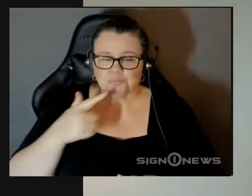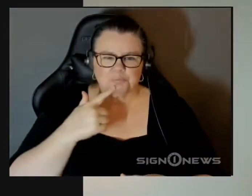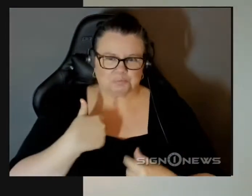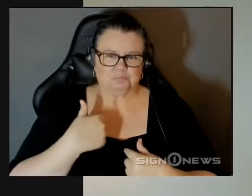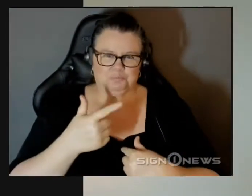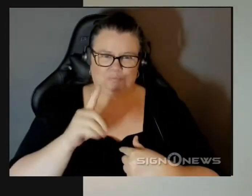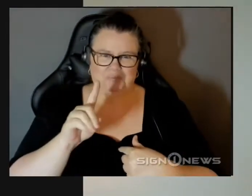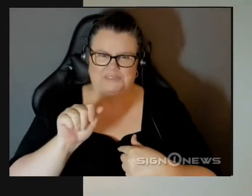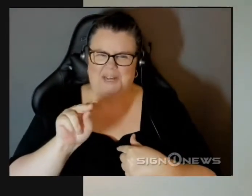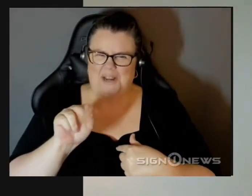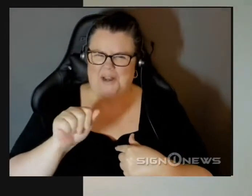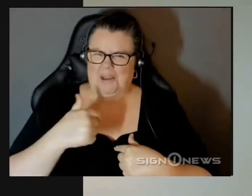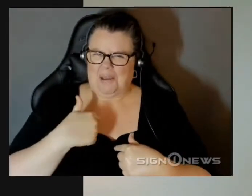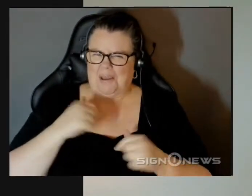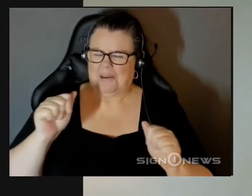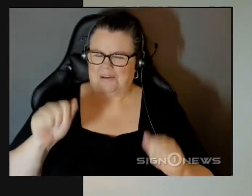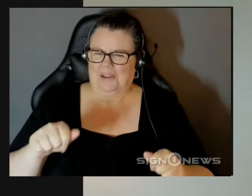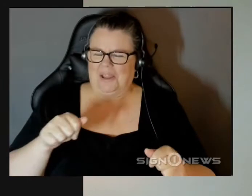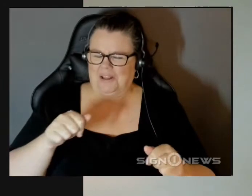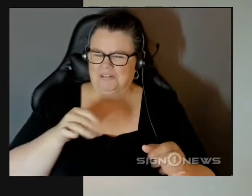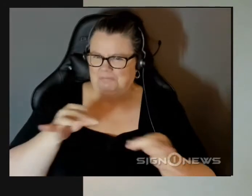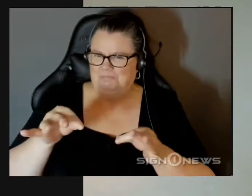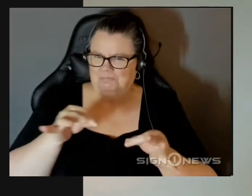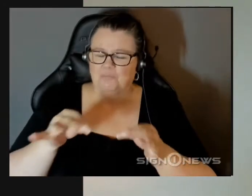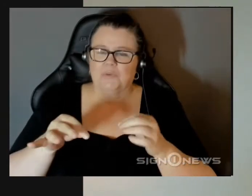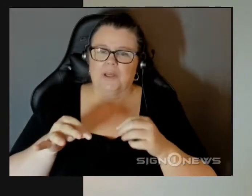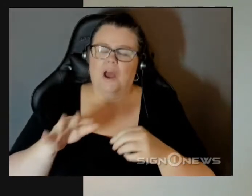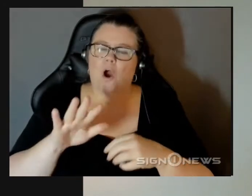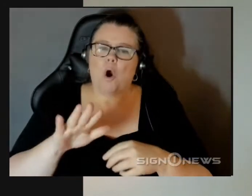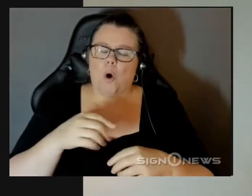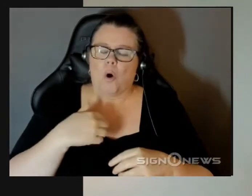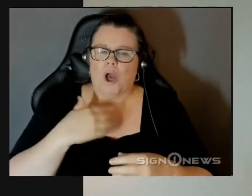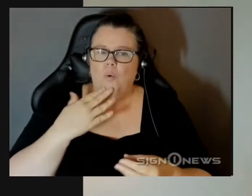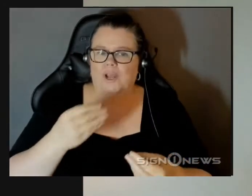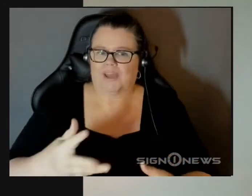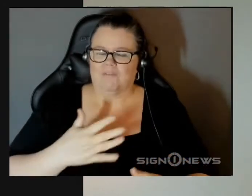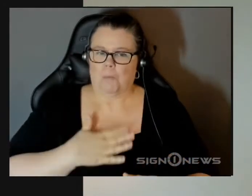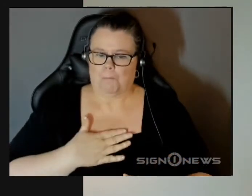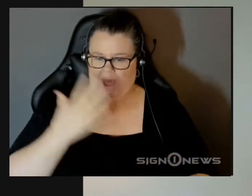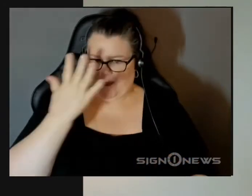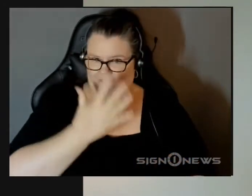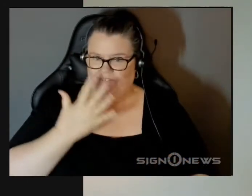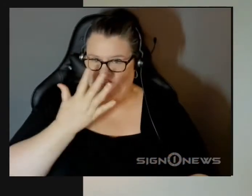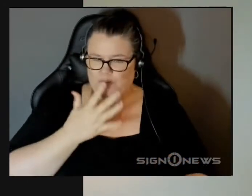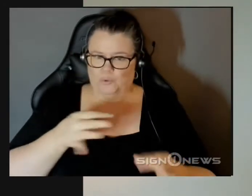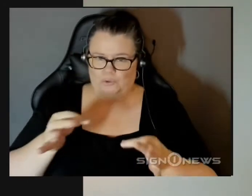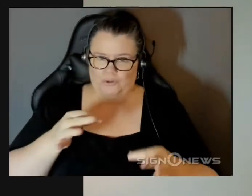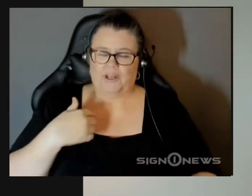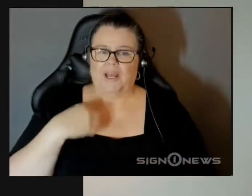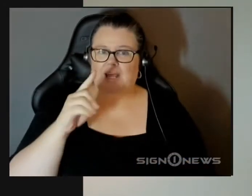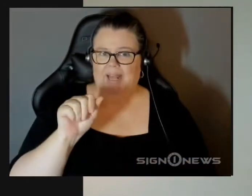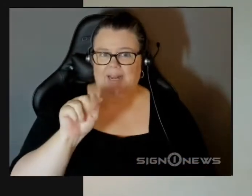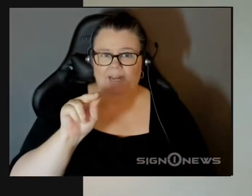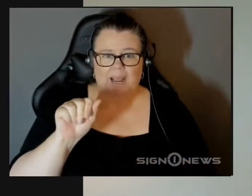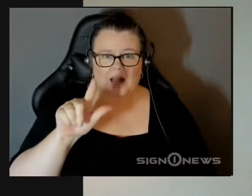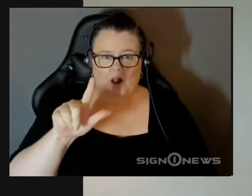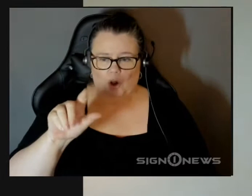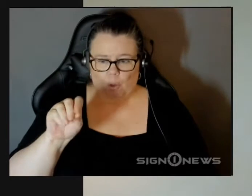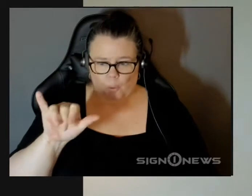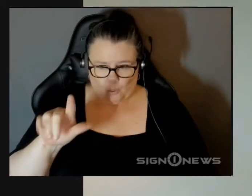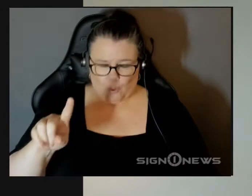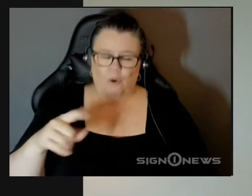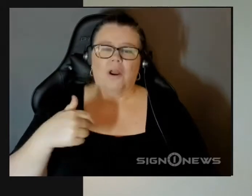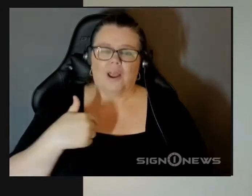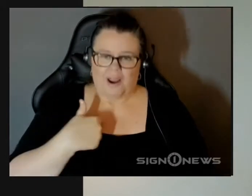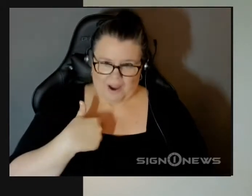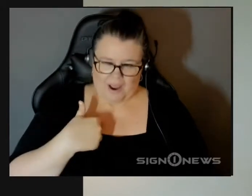And I'll do my visual description now as well. So I'm Dana Lloyd. I'm an African-American woman, got short